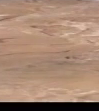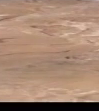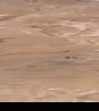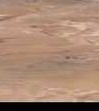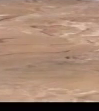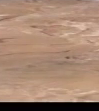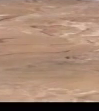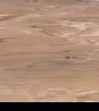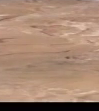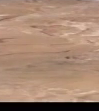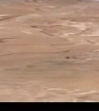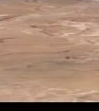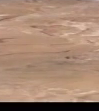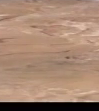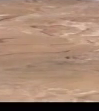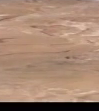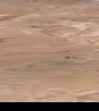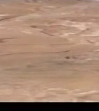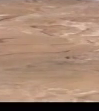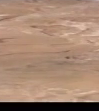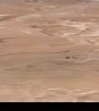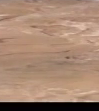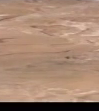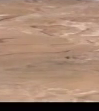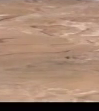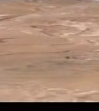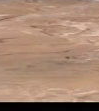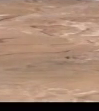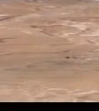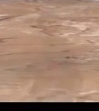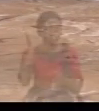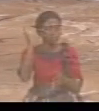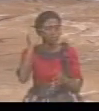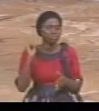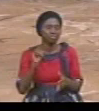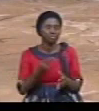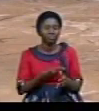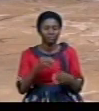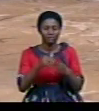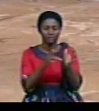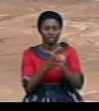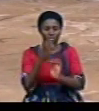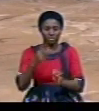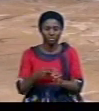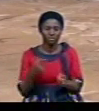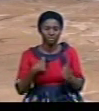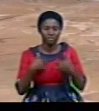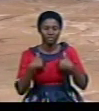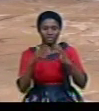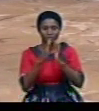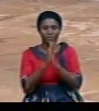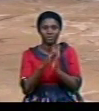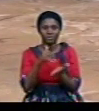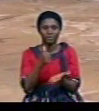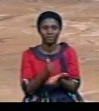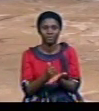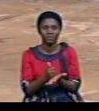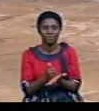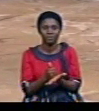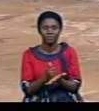name in Jesus name thank you for having answered Us in Jesus name we have prayed amen